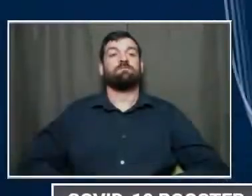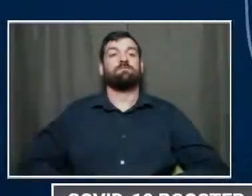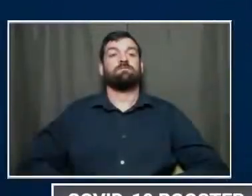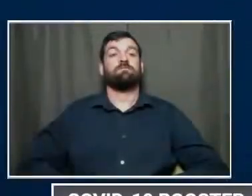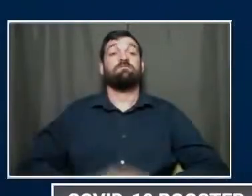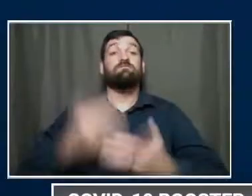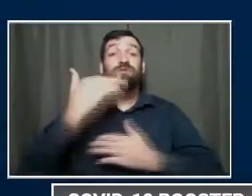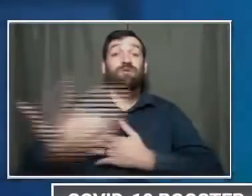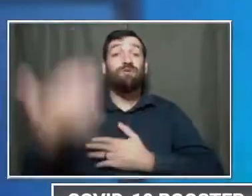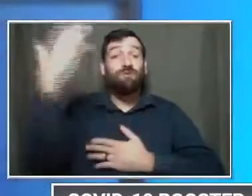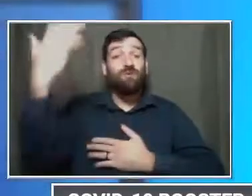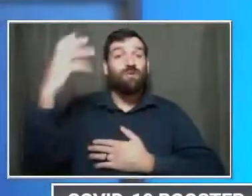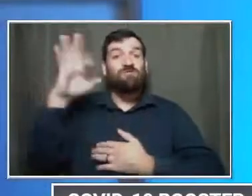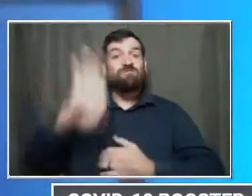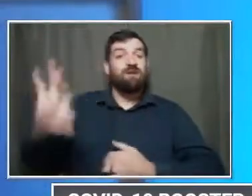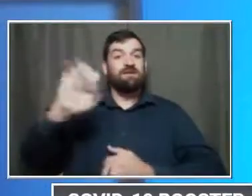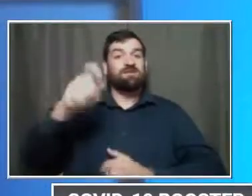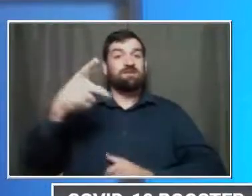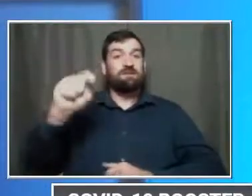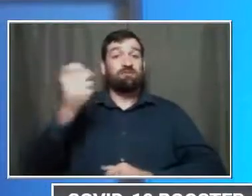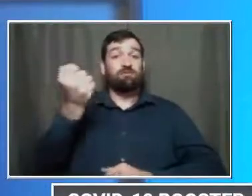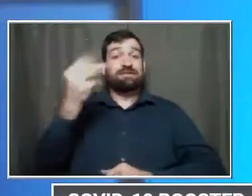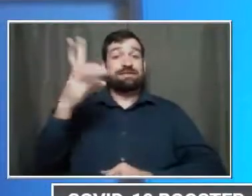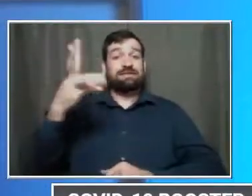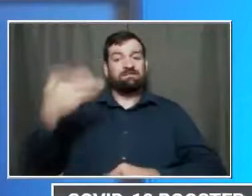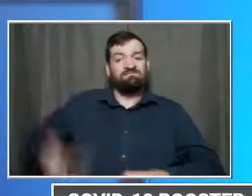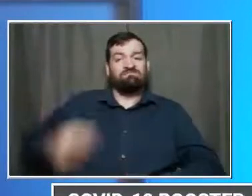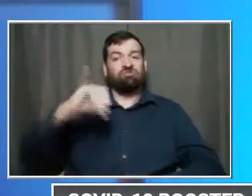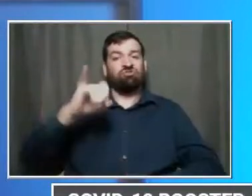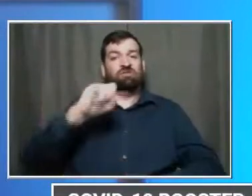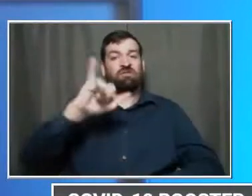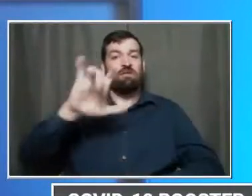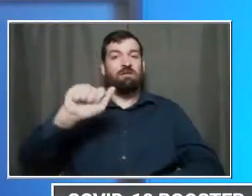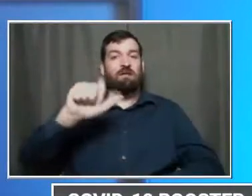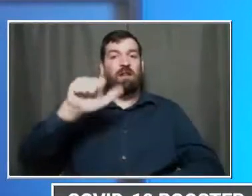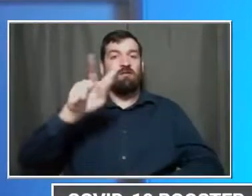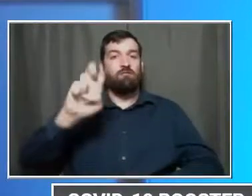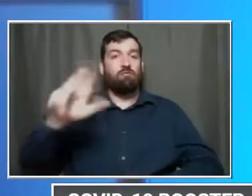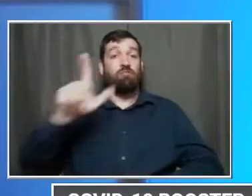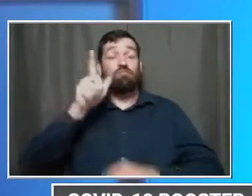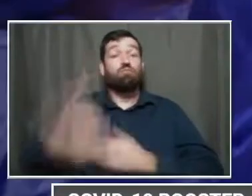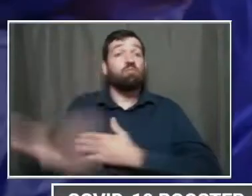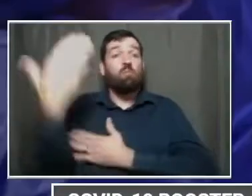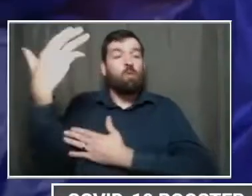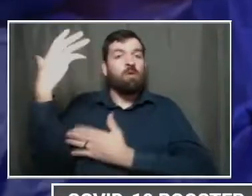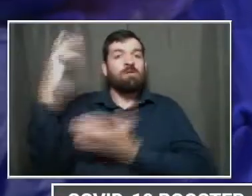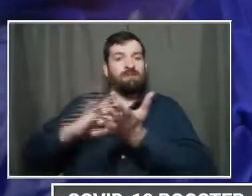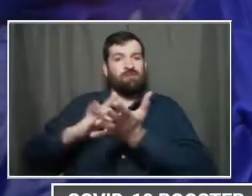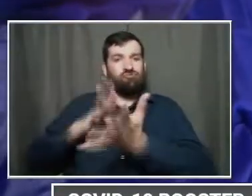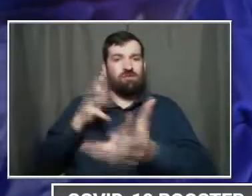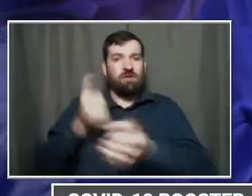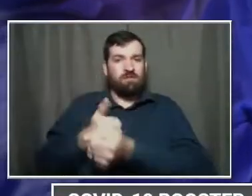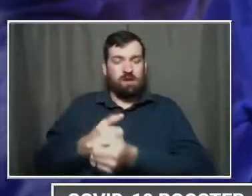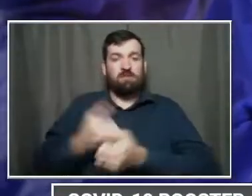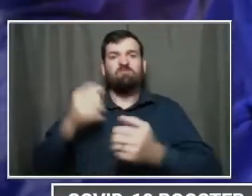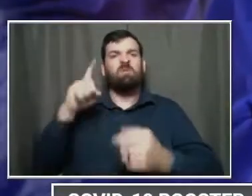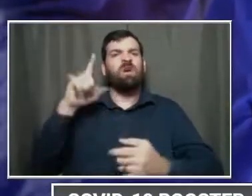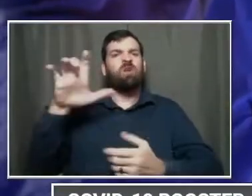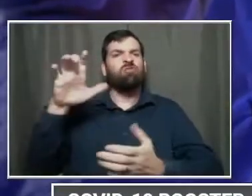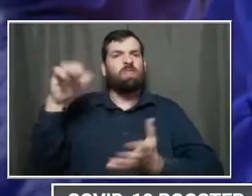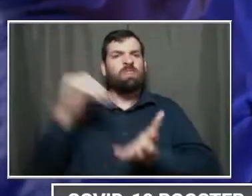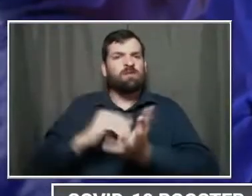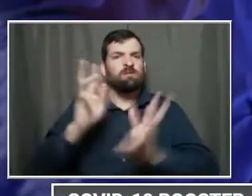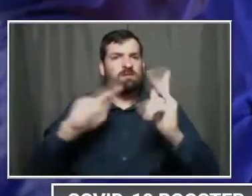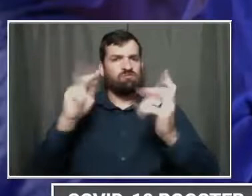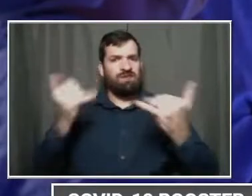Good morning. It is Friday, September 16th. I'm Jessica Lovell, and welcome into the Morning Medical Update. Coming up today, 100,000 people are currently on the